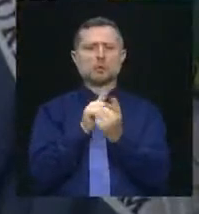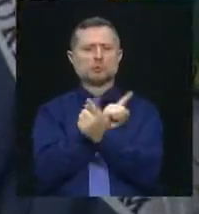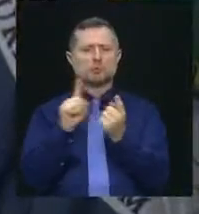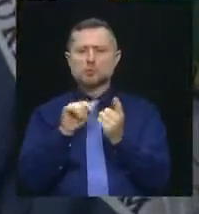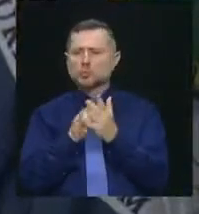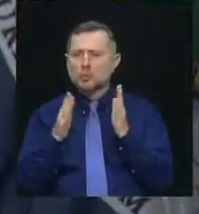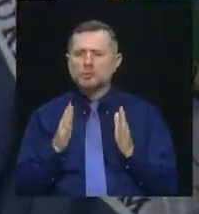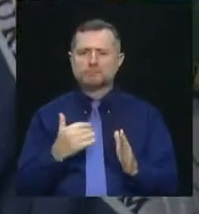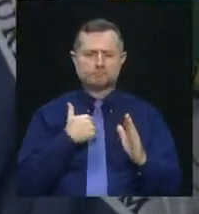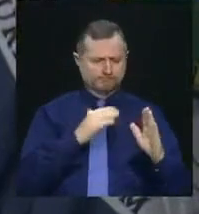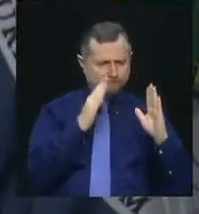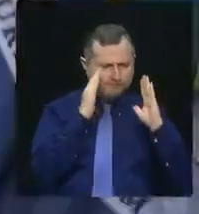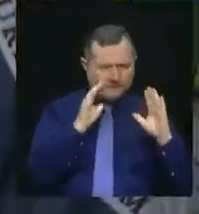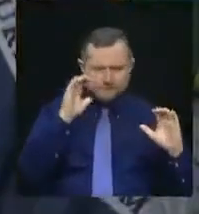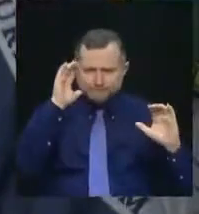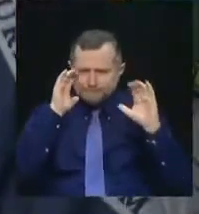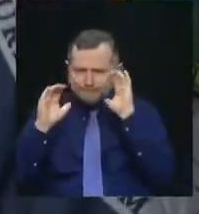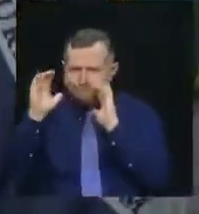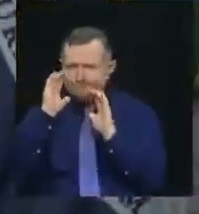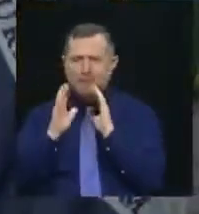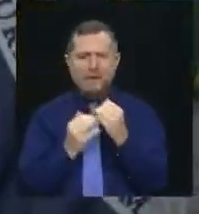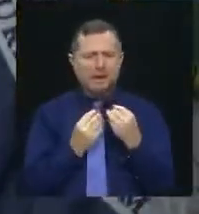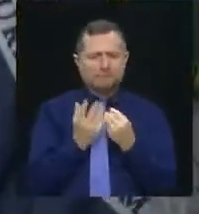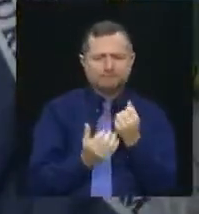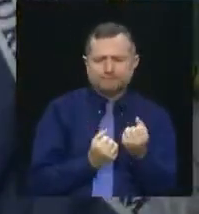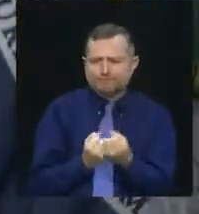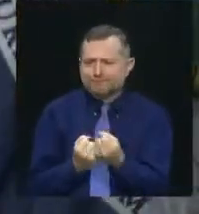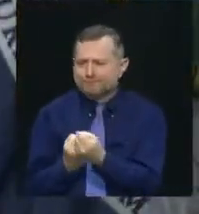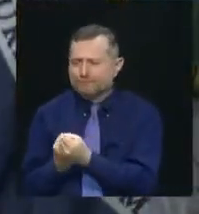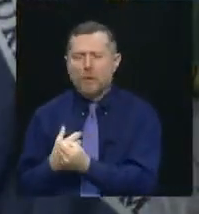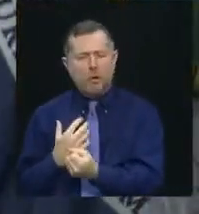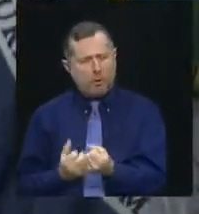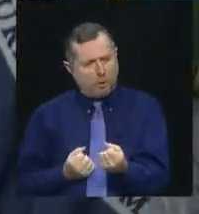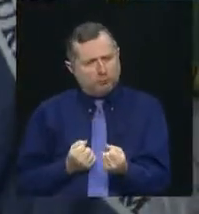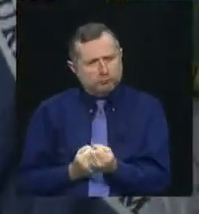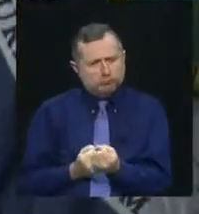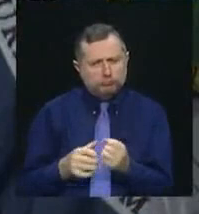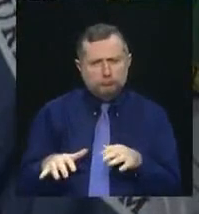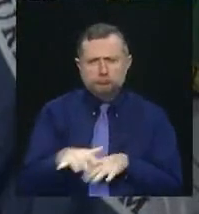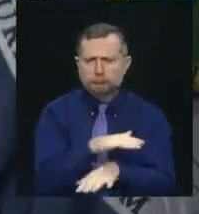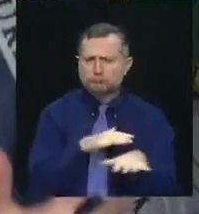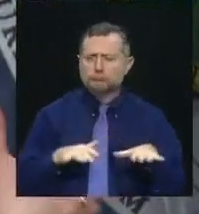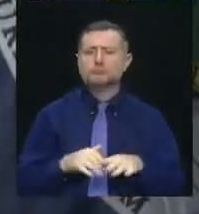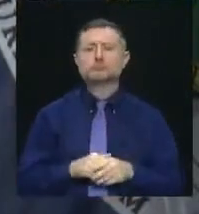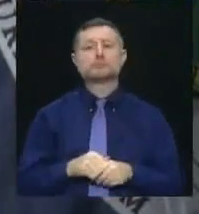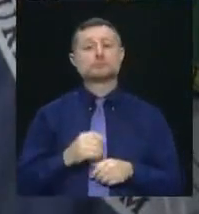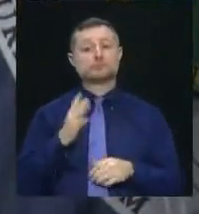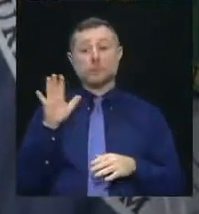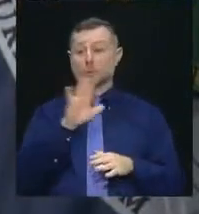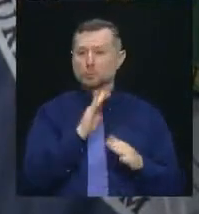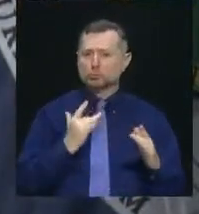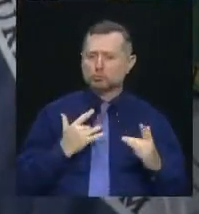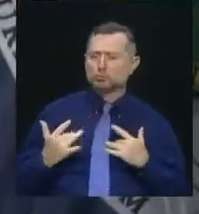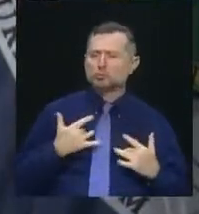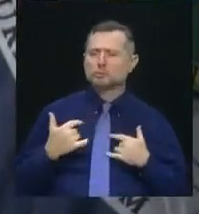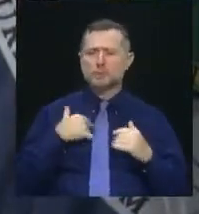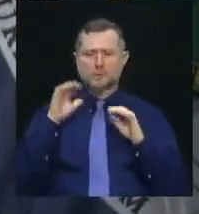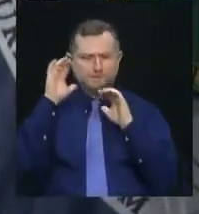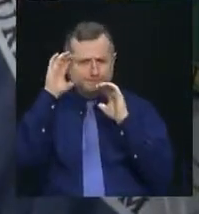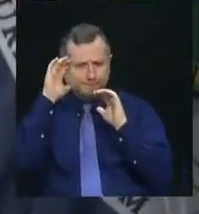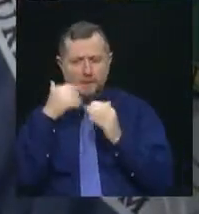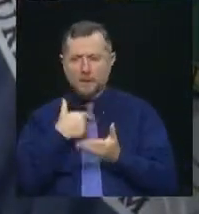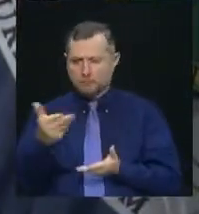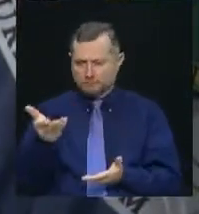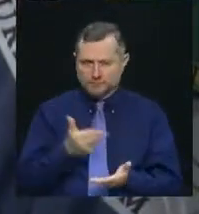them that I've got their backs. And I will take their concerns and bring them back to our state